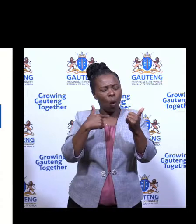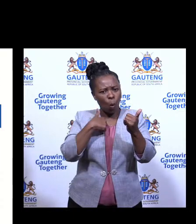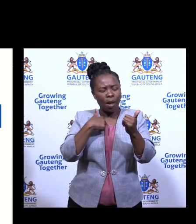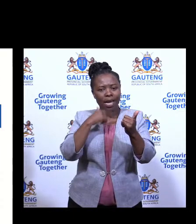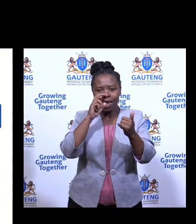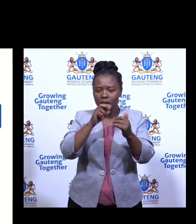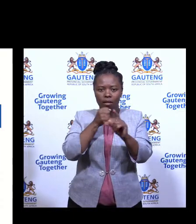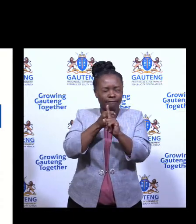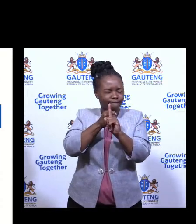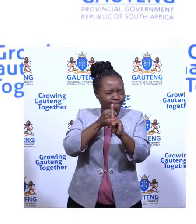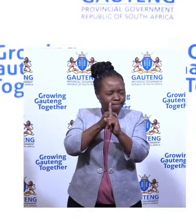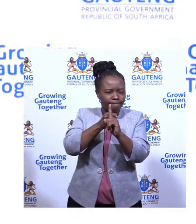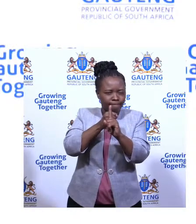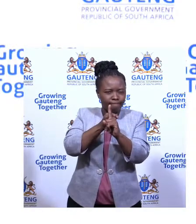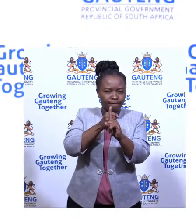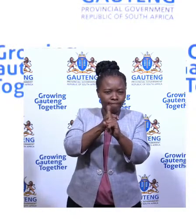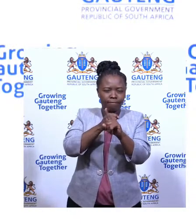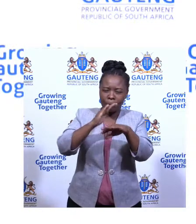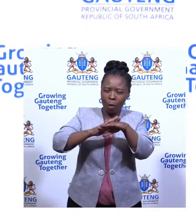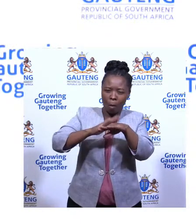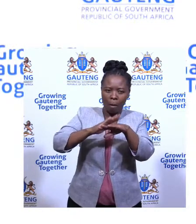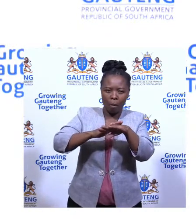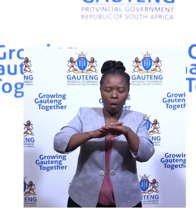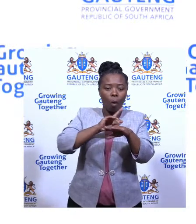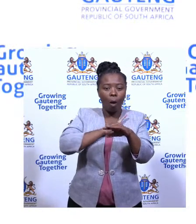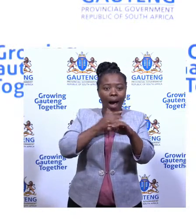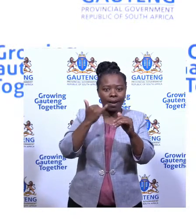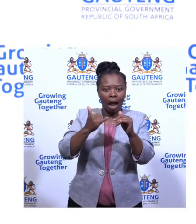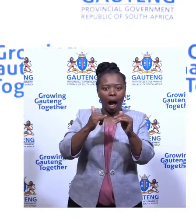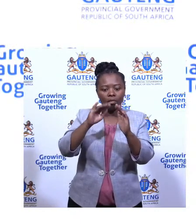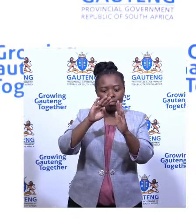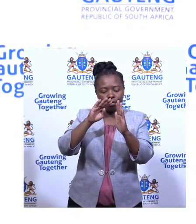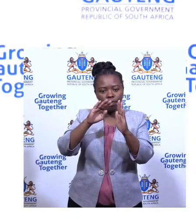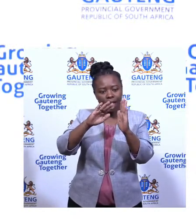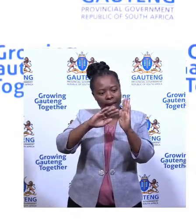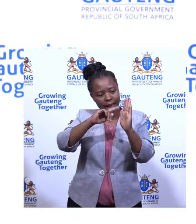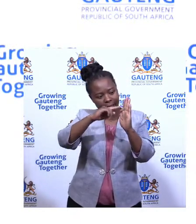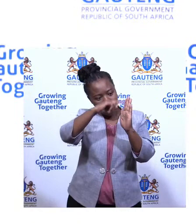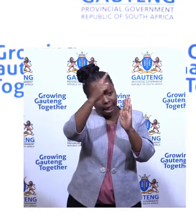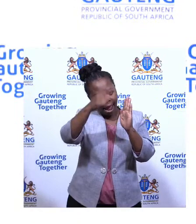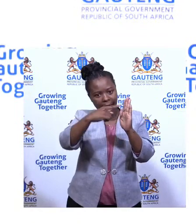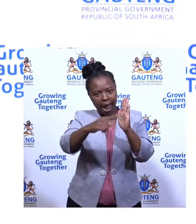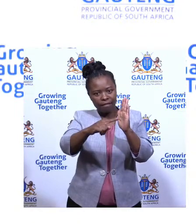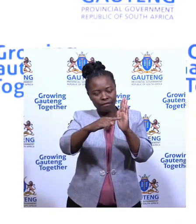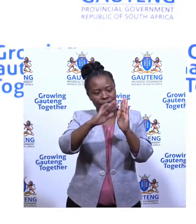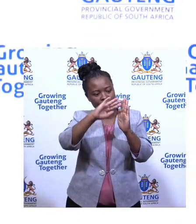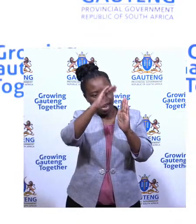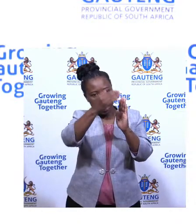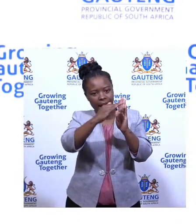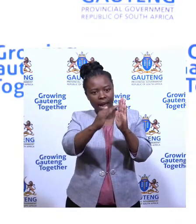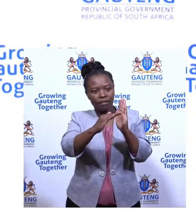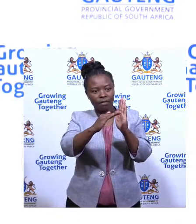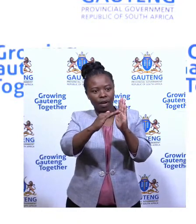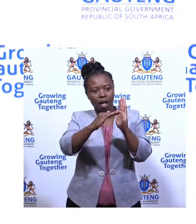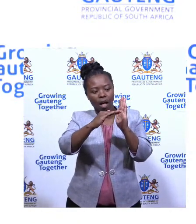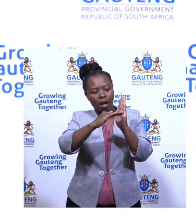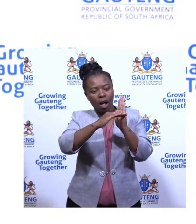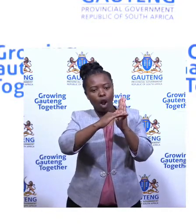longer because it's slower, the curve is more